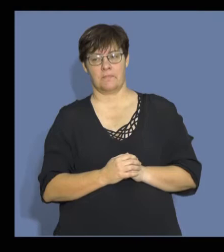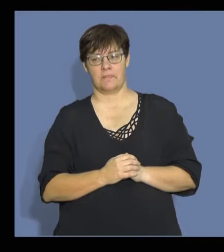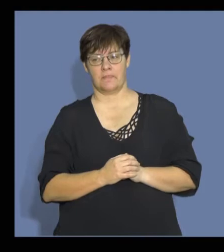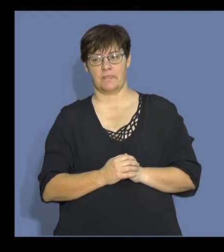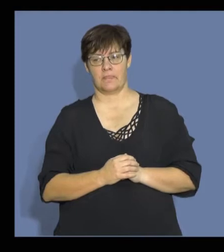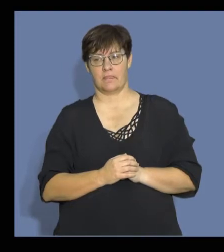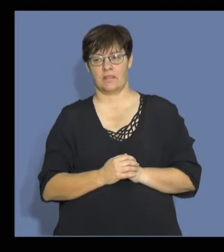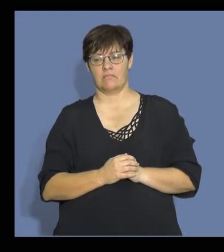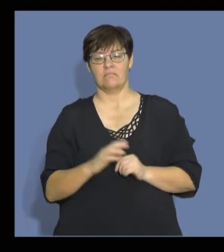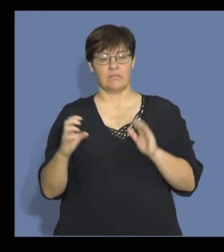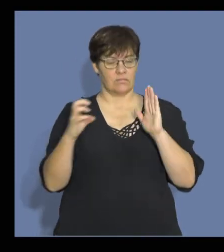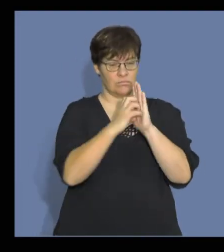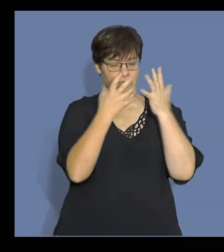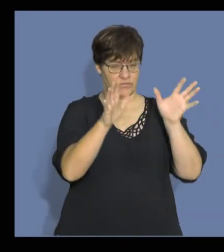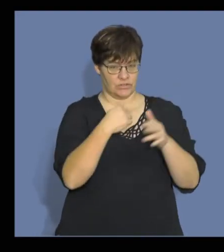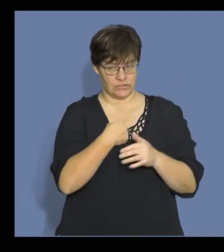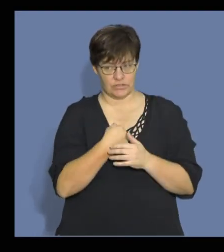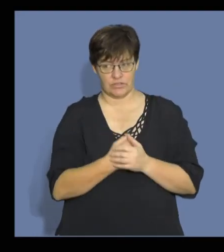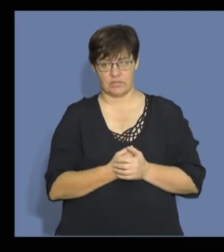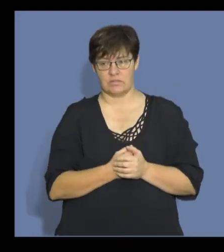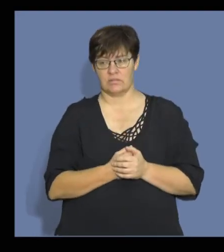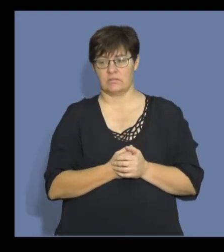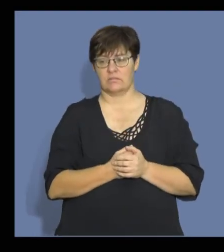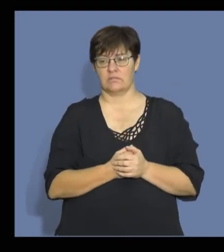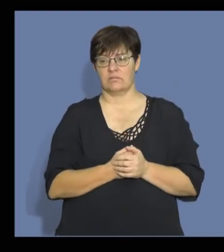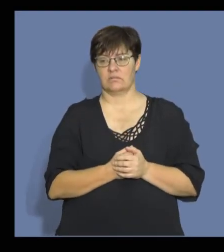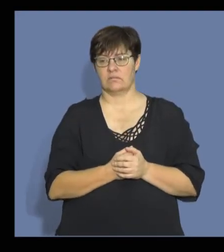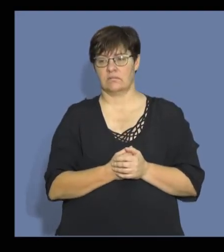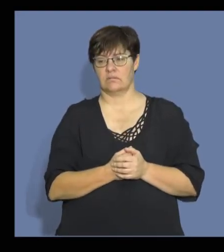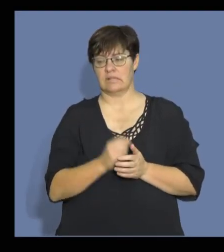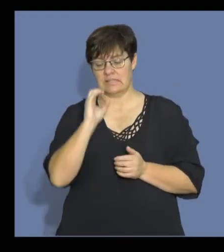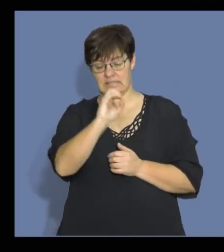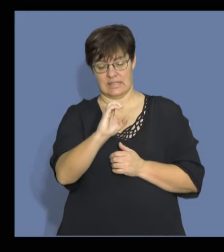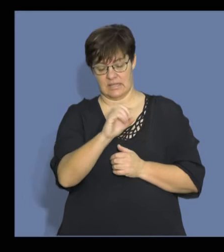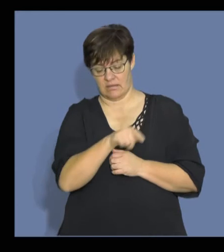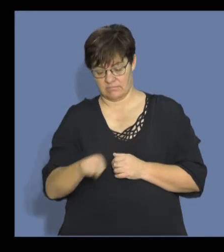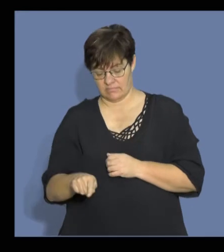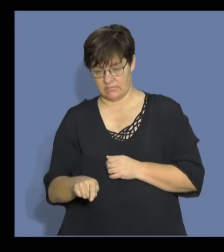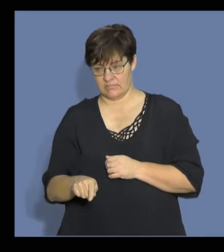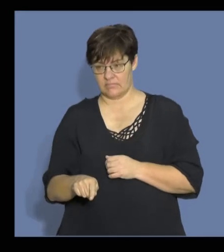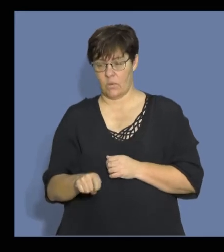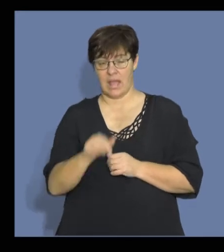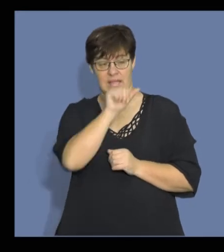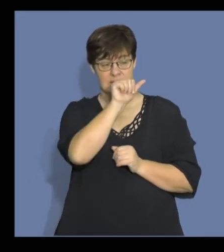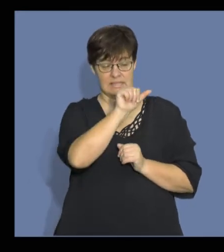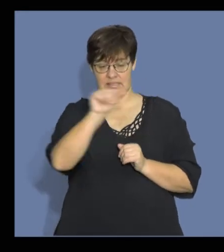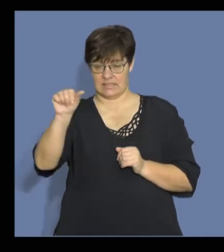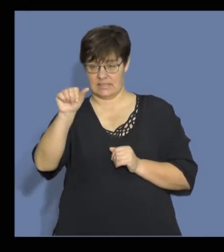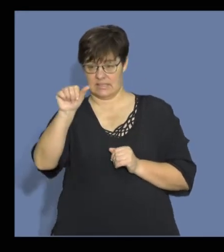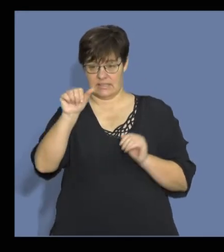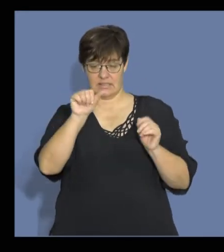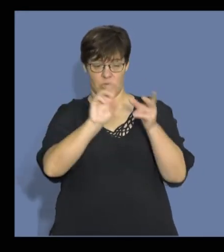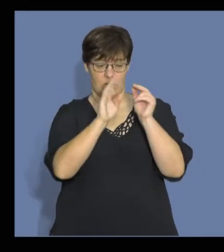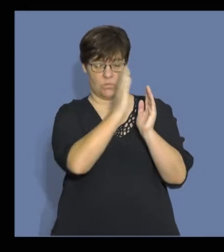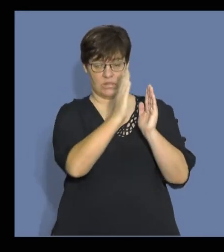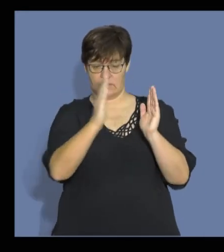done is I drew a sketch, and I put C on the sketch. C is down here at